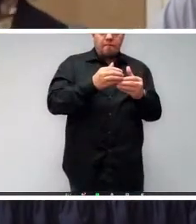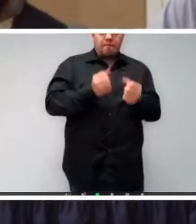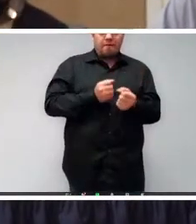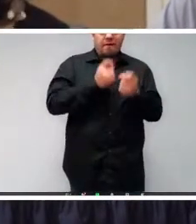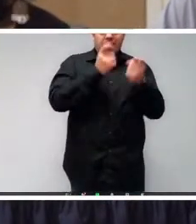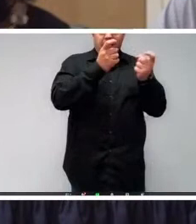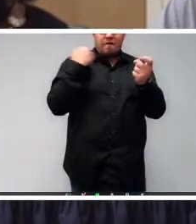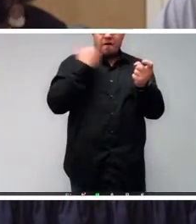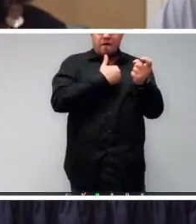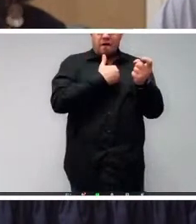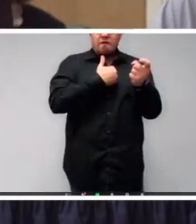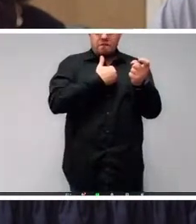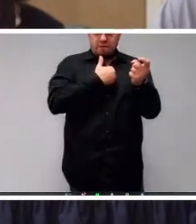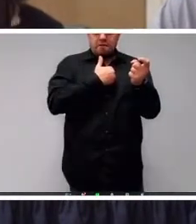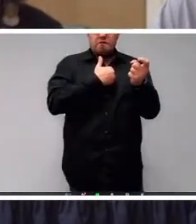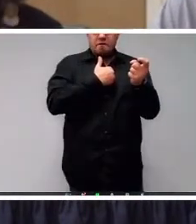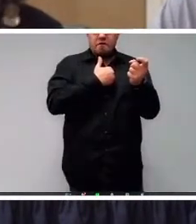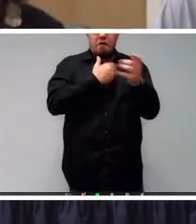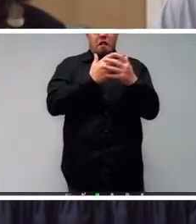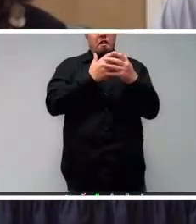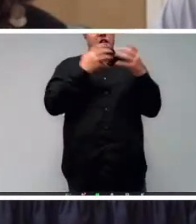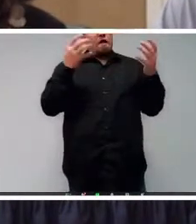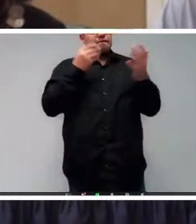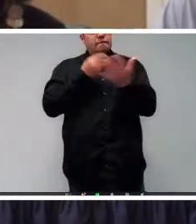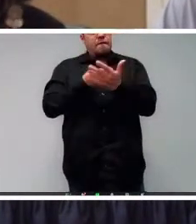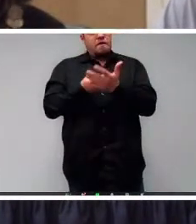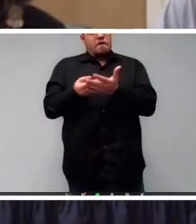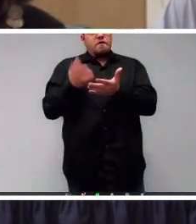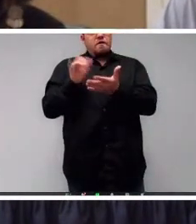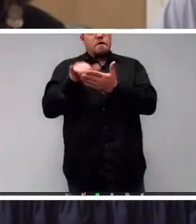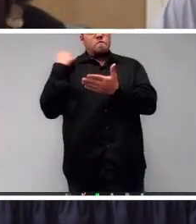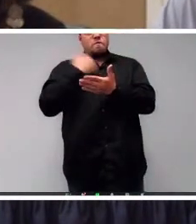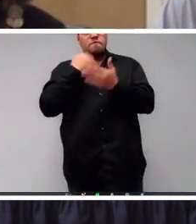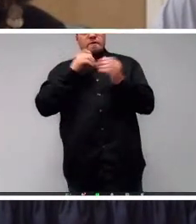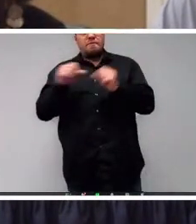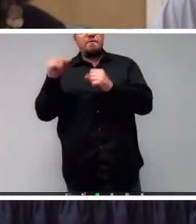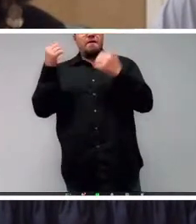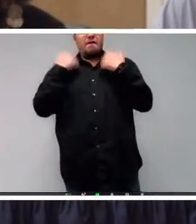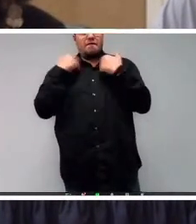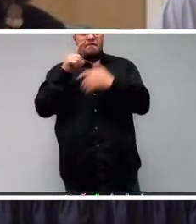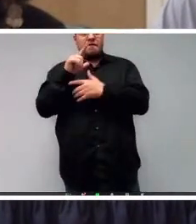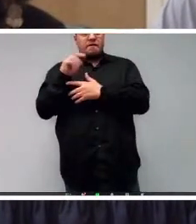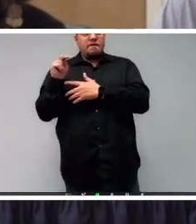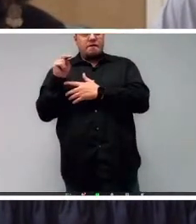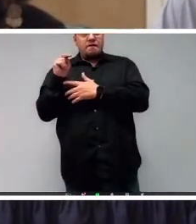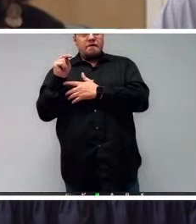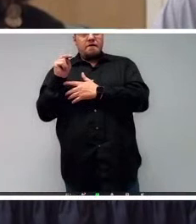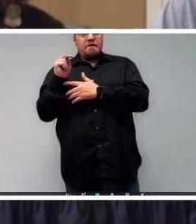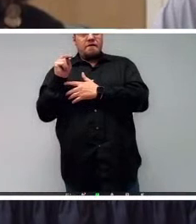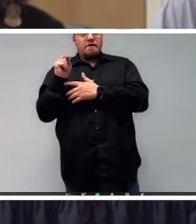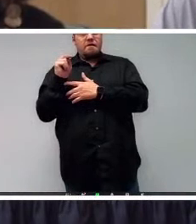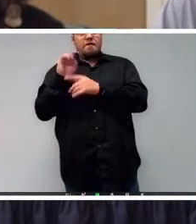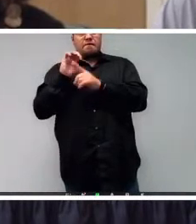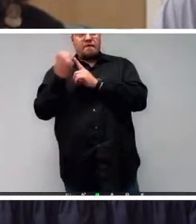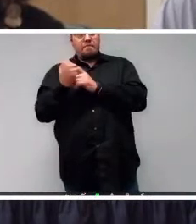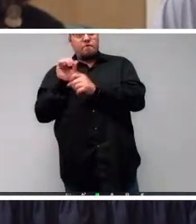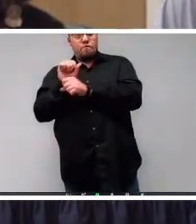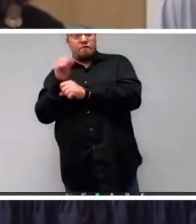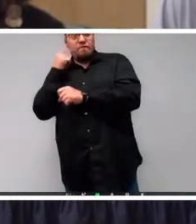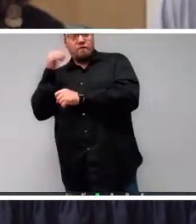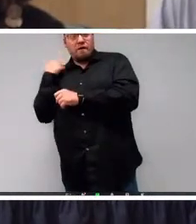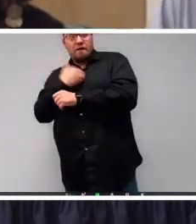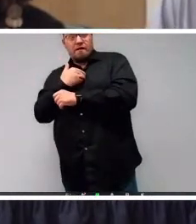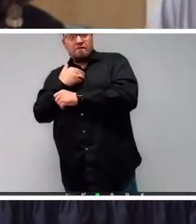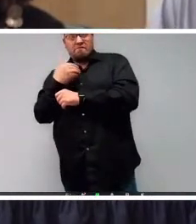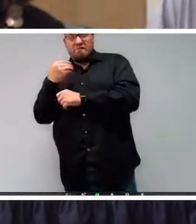us with a lot of the money that we were able to have Lynn do the environmental work for us, and I think to the tune of